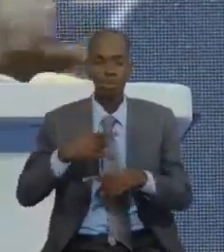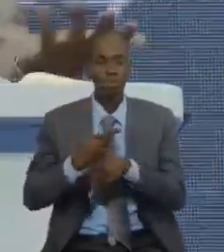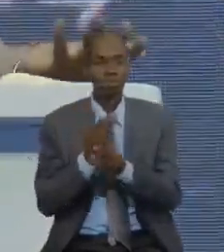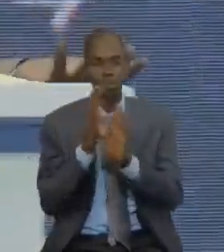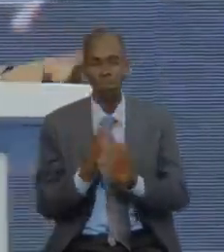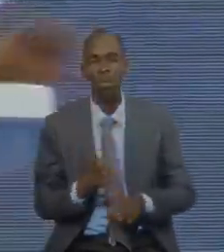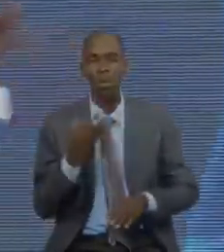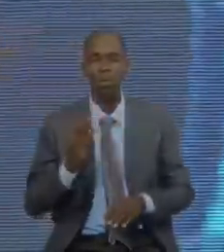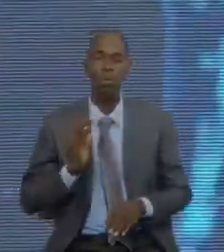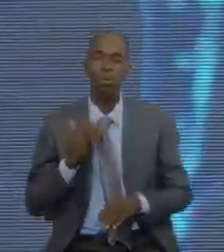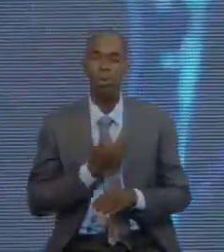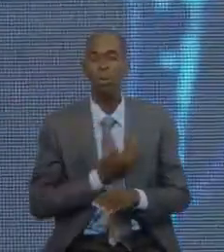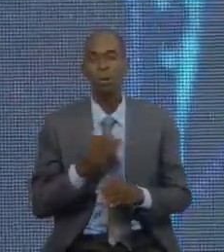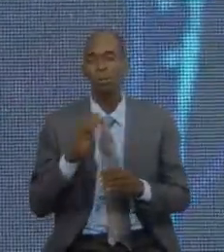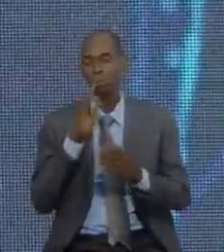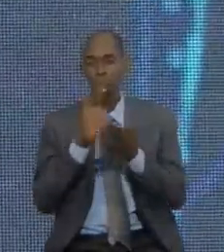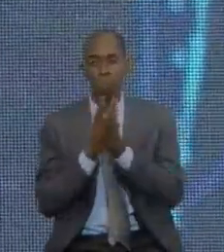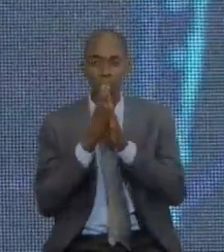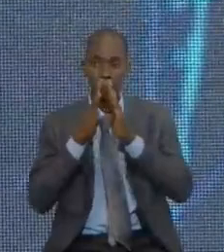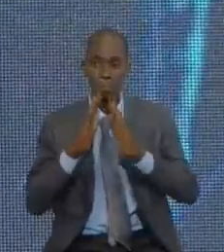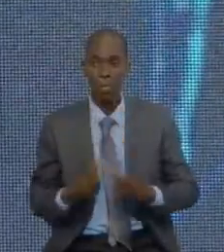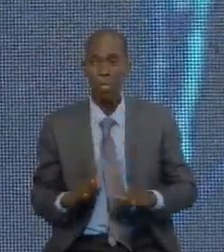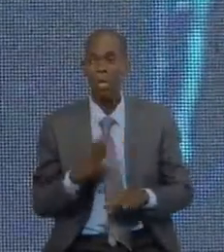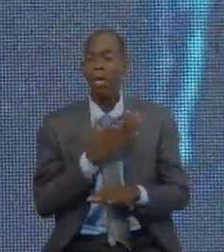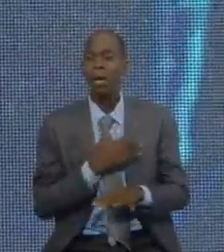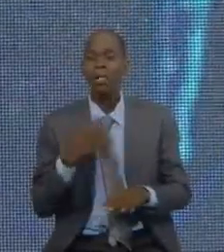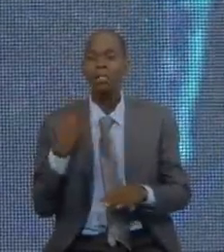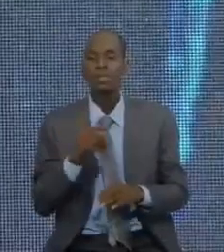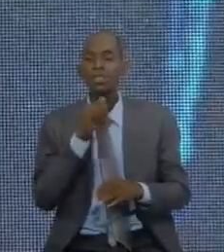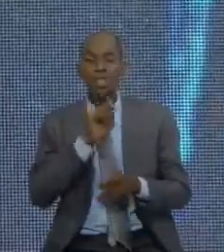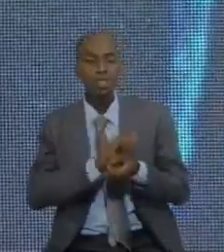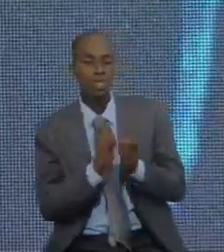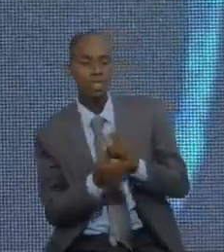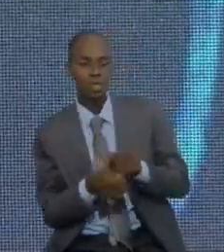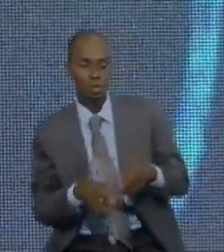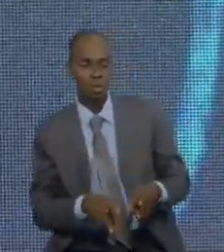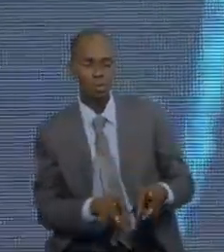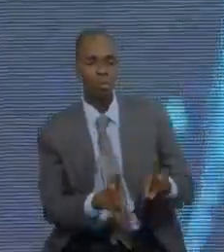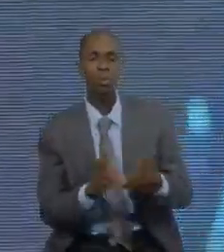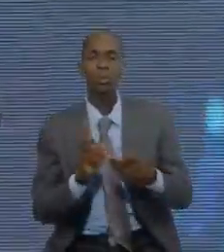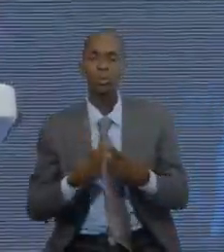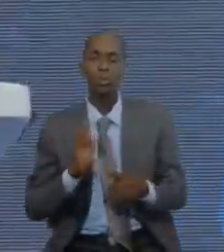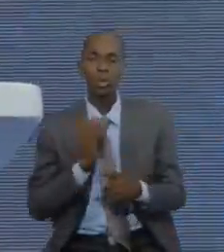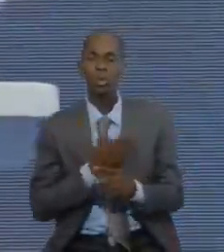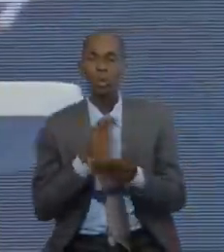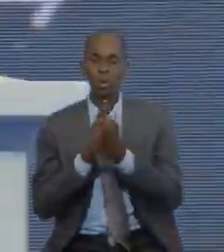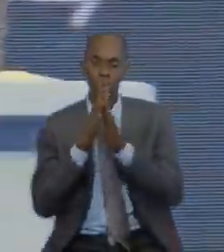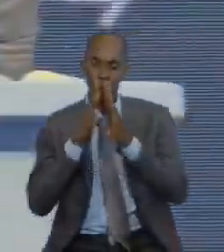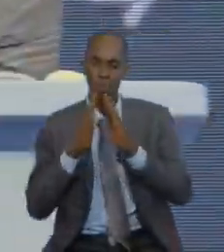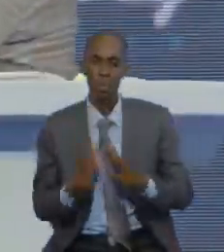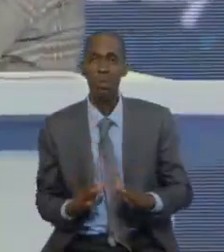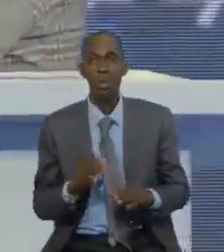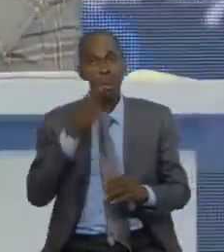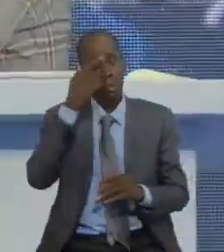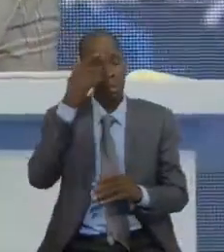Le producteur de notre paix. And the unchanging channel of our peace. Le canal inchangeable de because notre